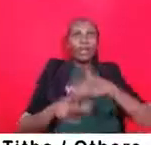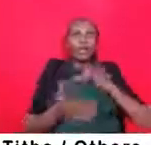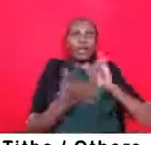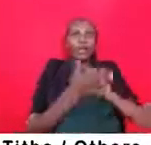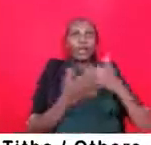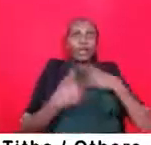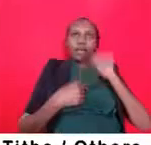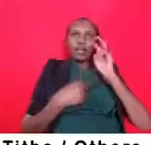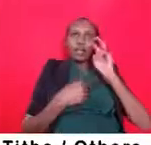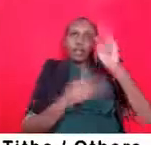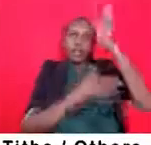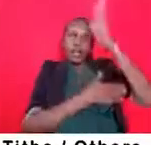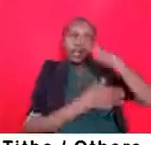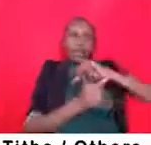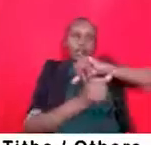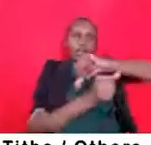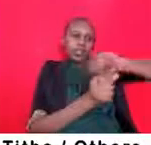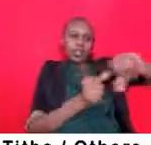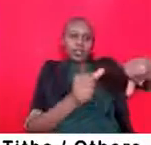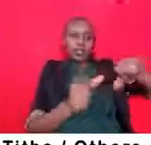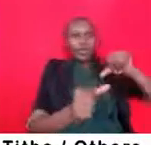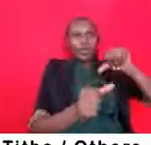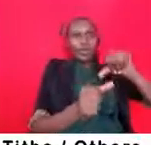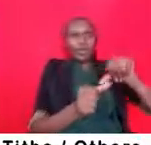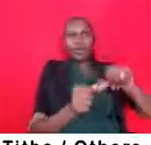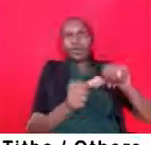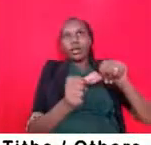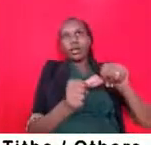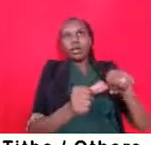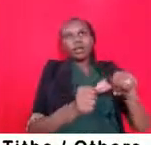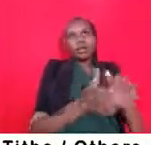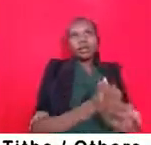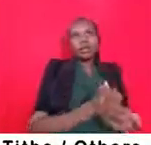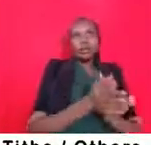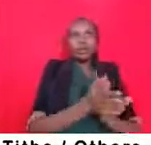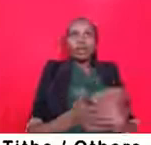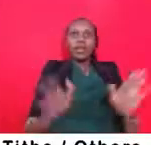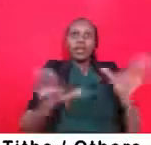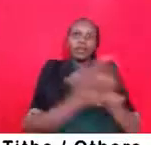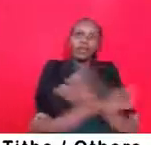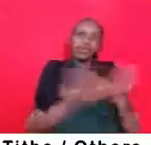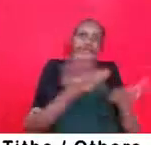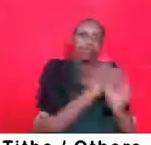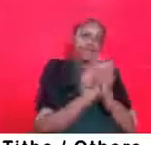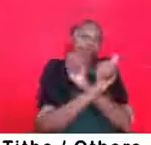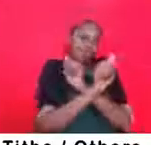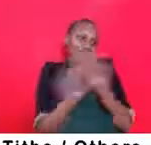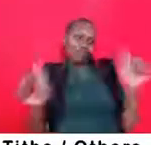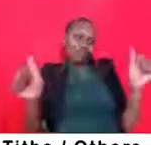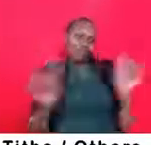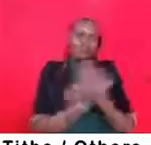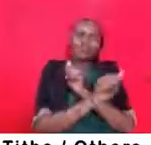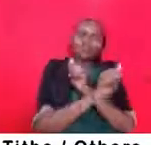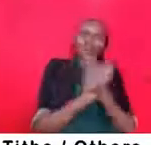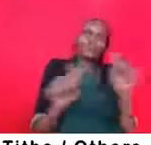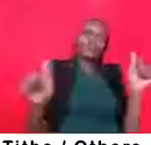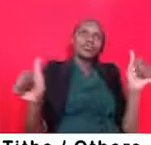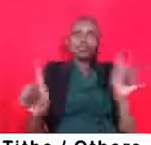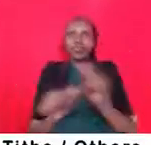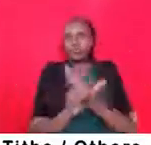my life that I have seen my God turn it around. Mambo sawa, mambo sawa